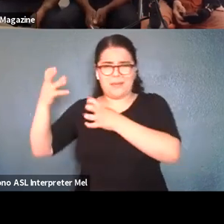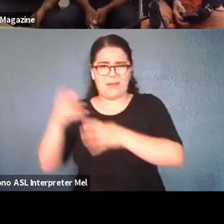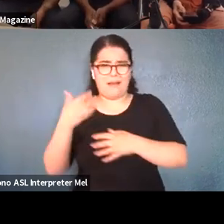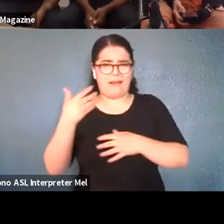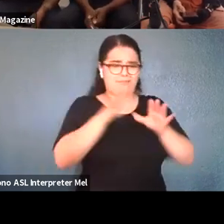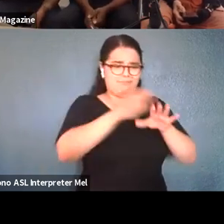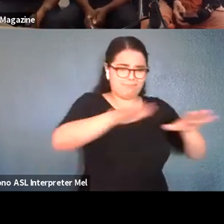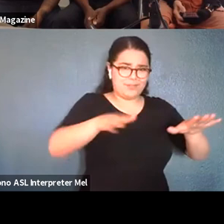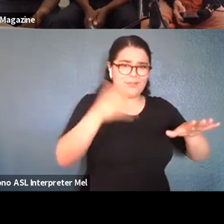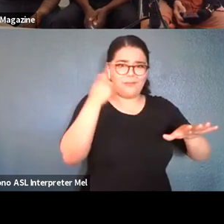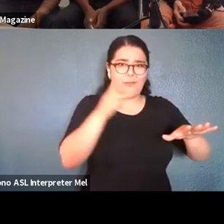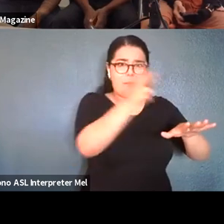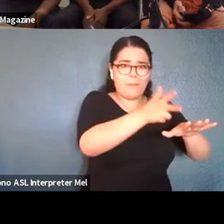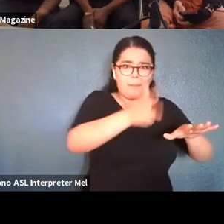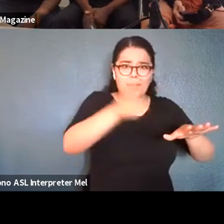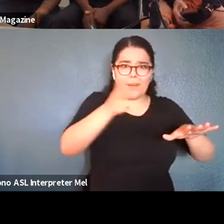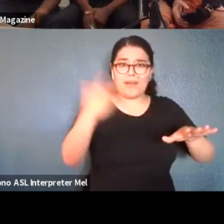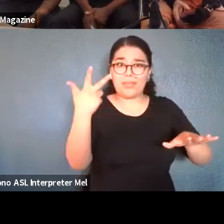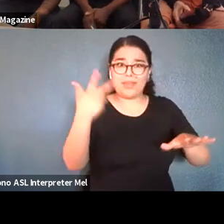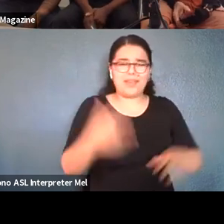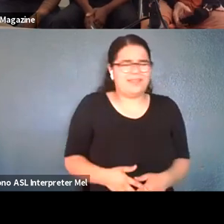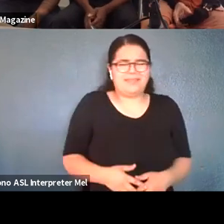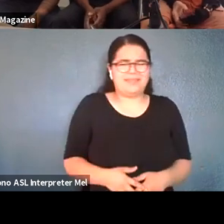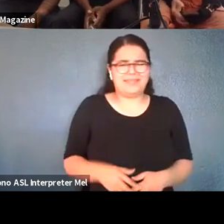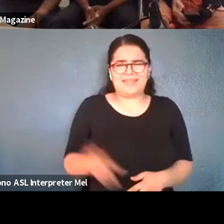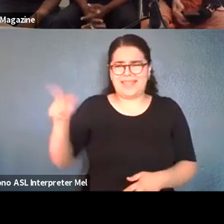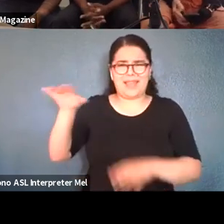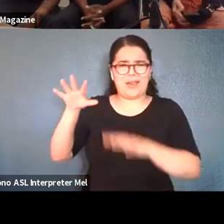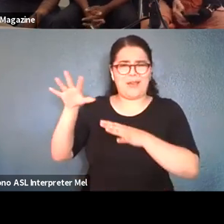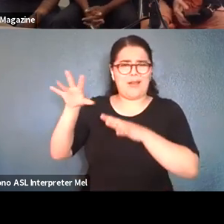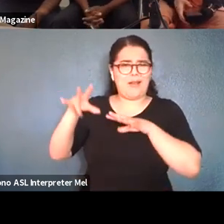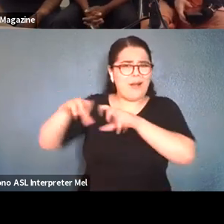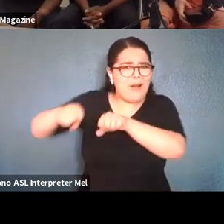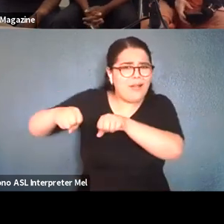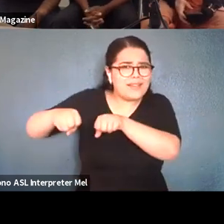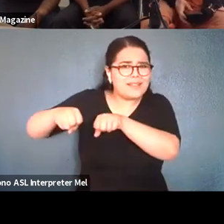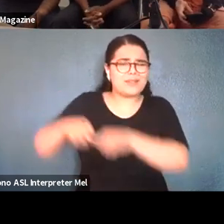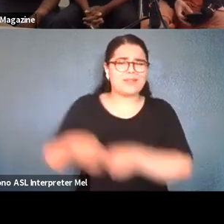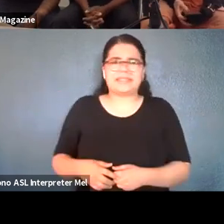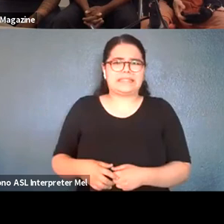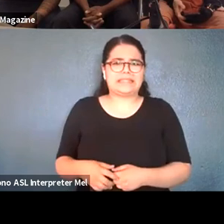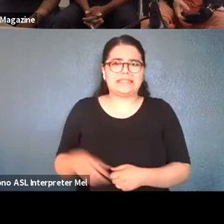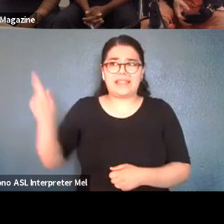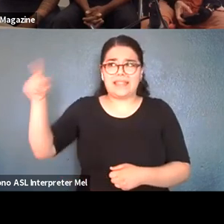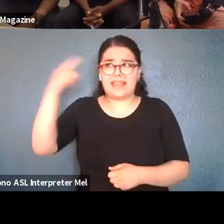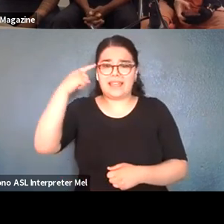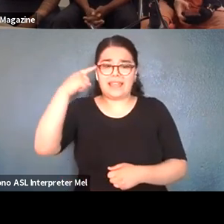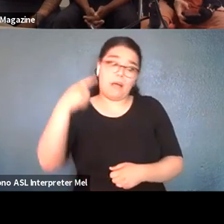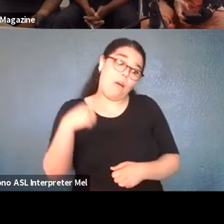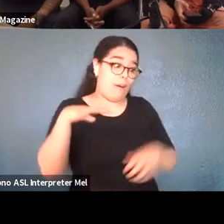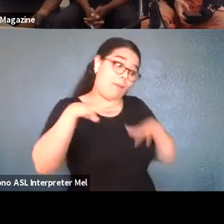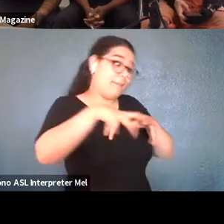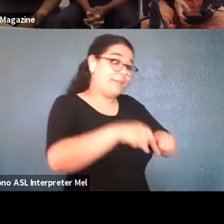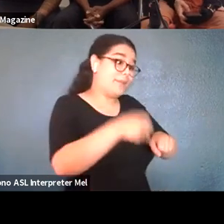back to these colonizers, right? Who think that they know what's good for our community, and they